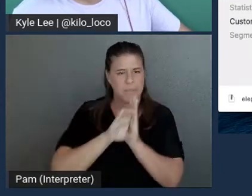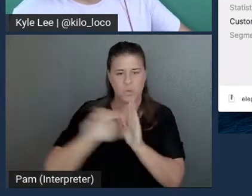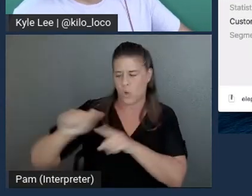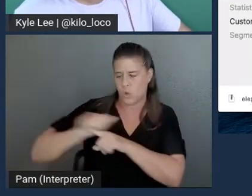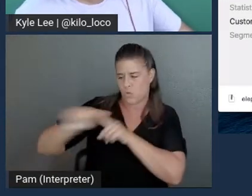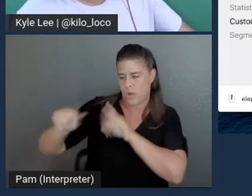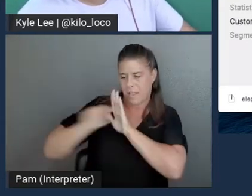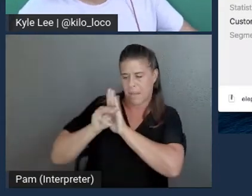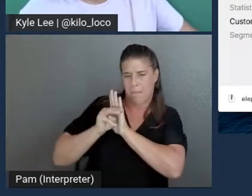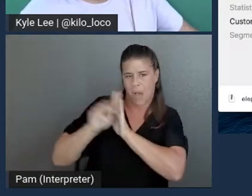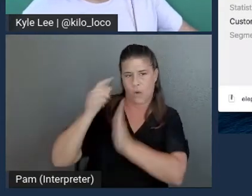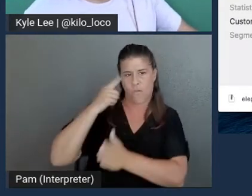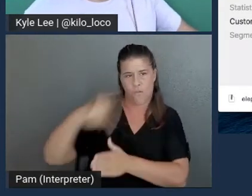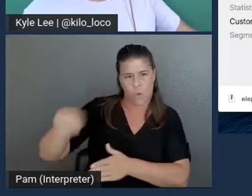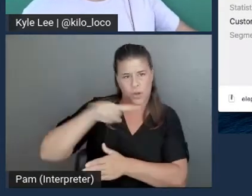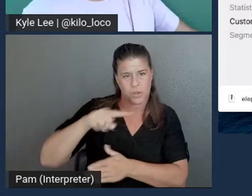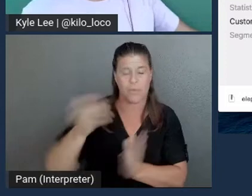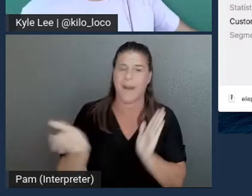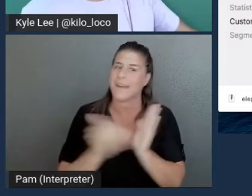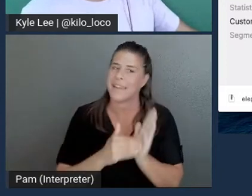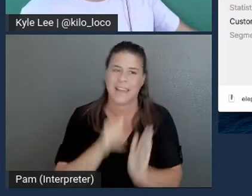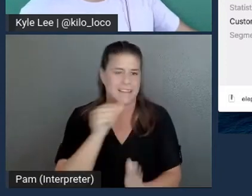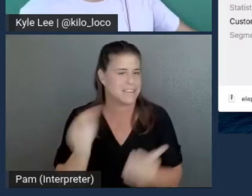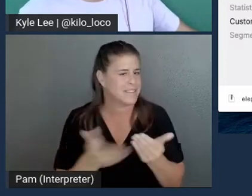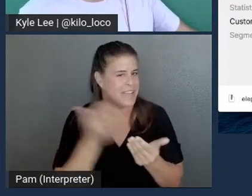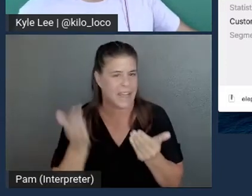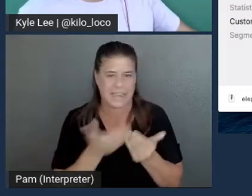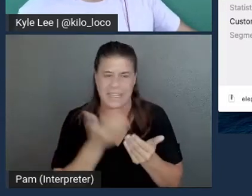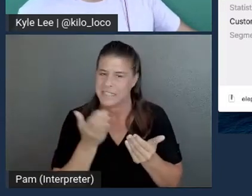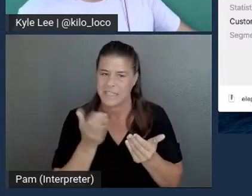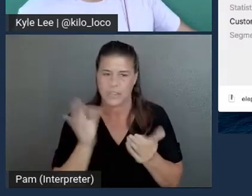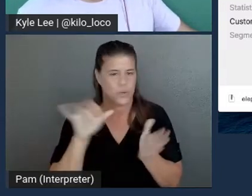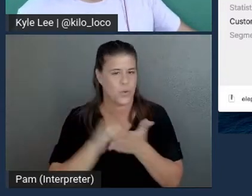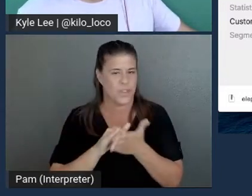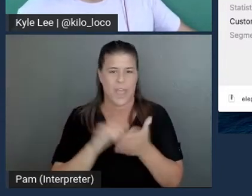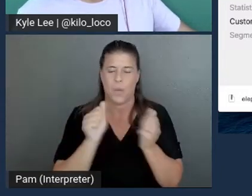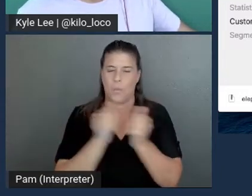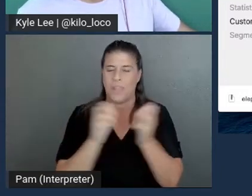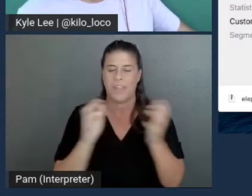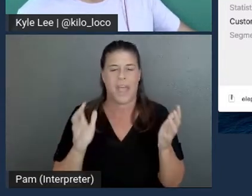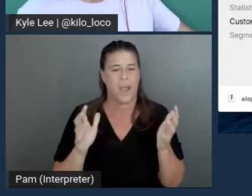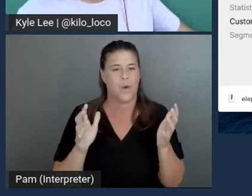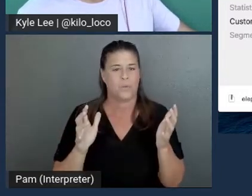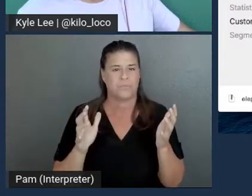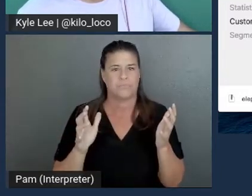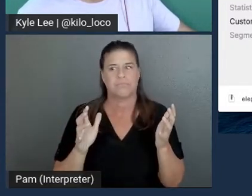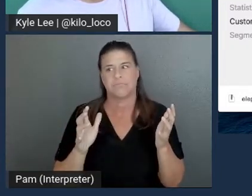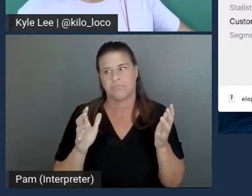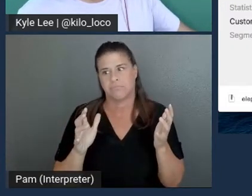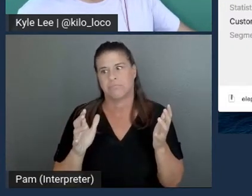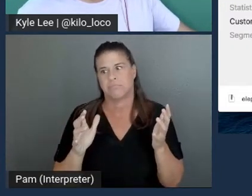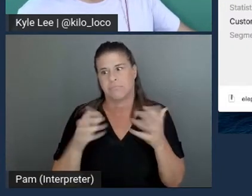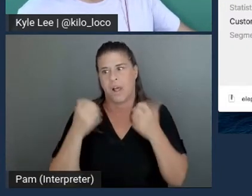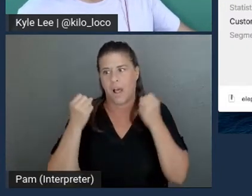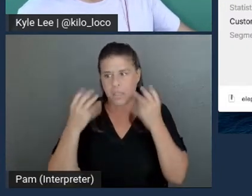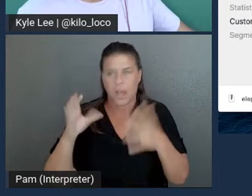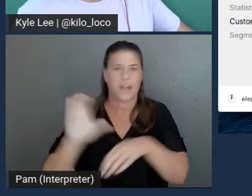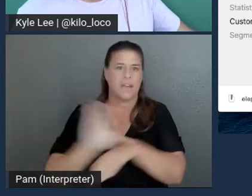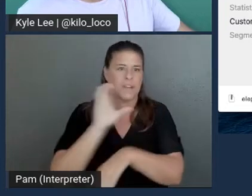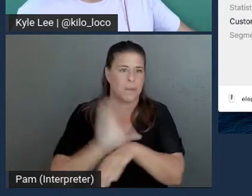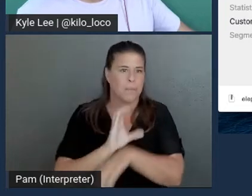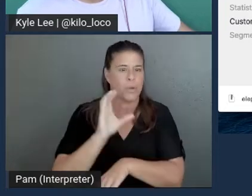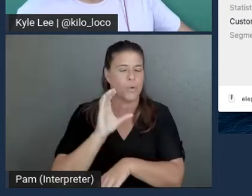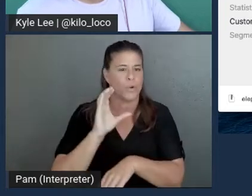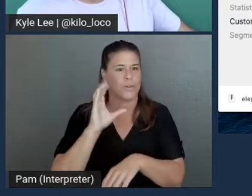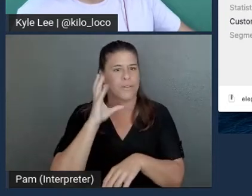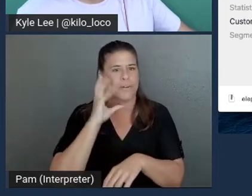And again, this is not an easy thing to do without a decent amount of computer vision experience, without